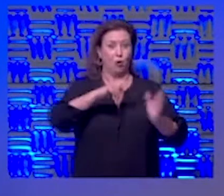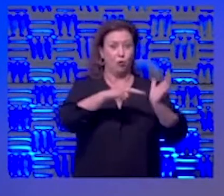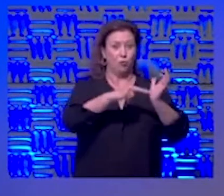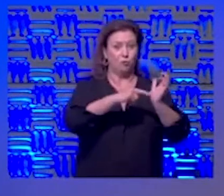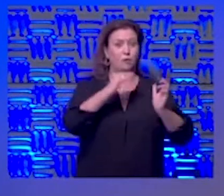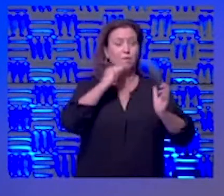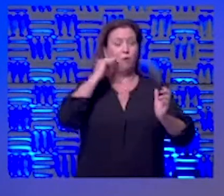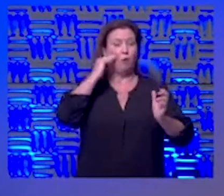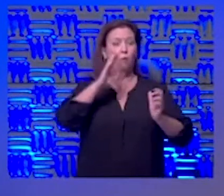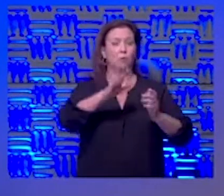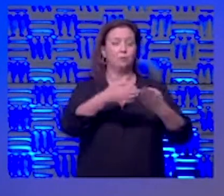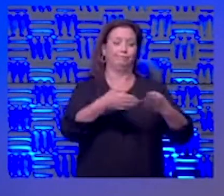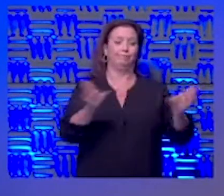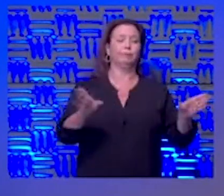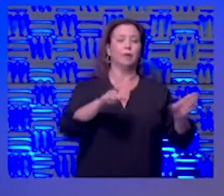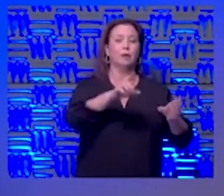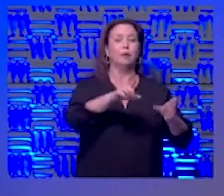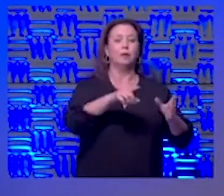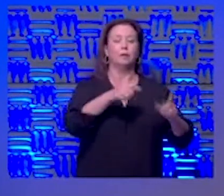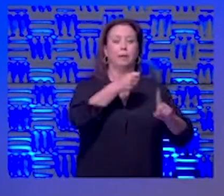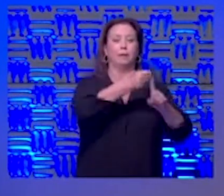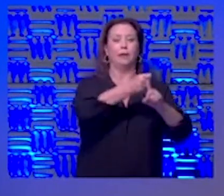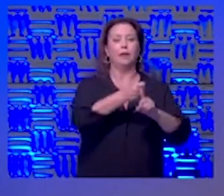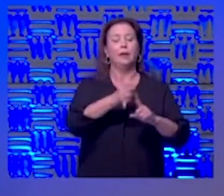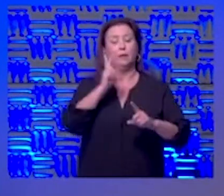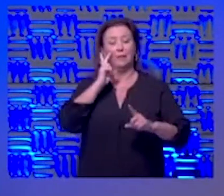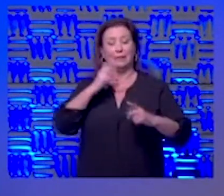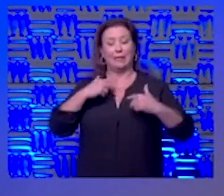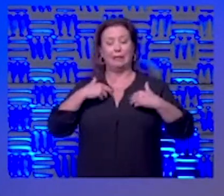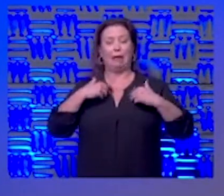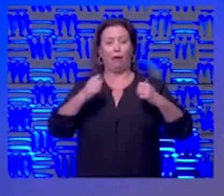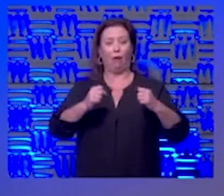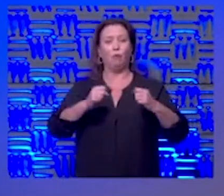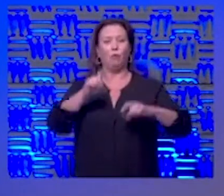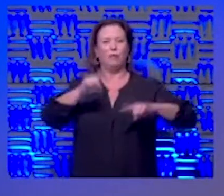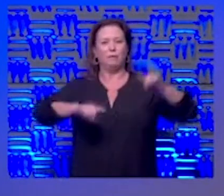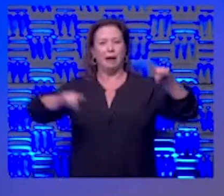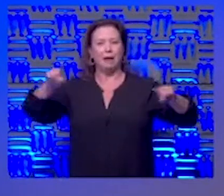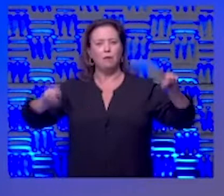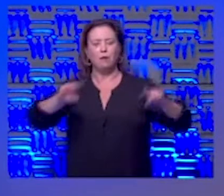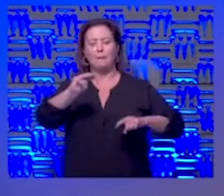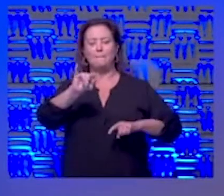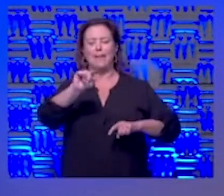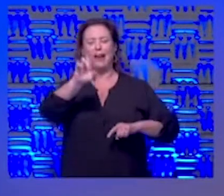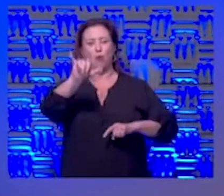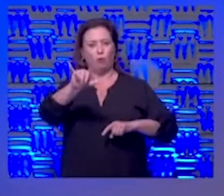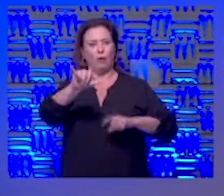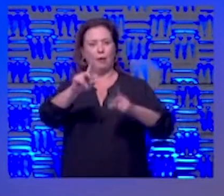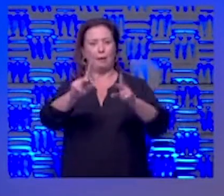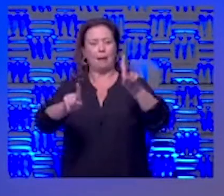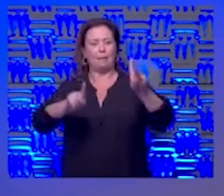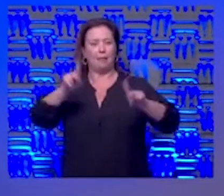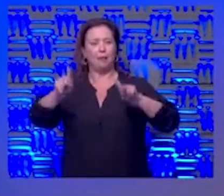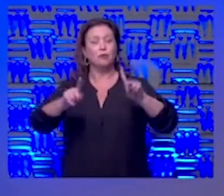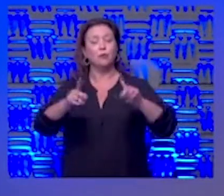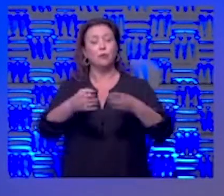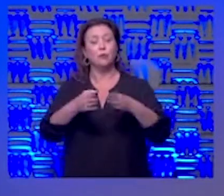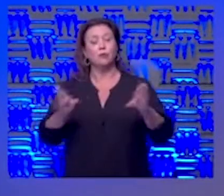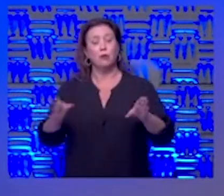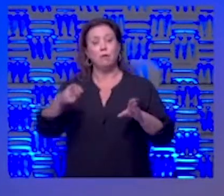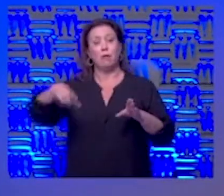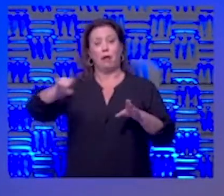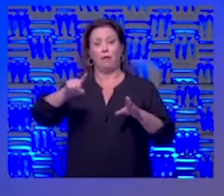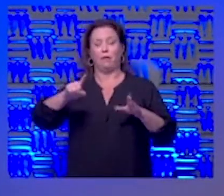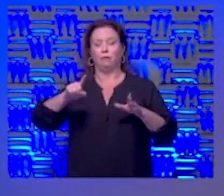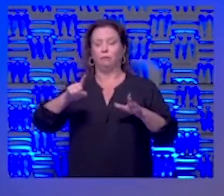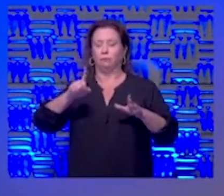vulnerable populations. We've seen the health disparities in other minority populations as well, which in general have had large